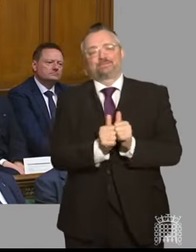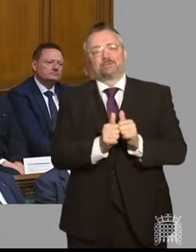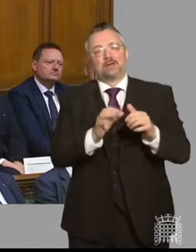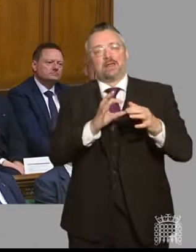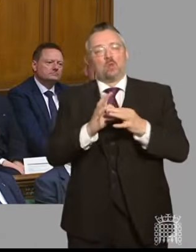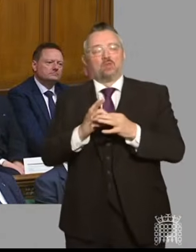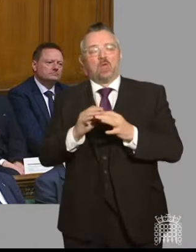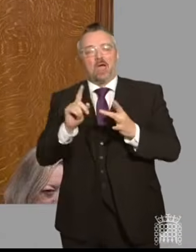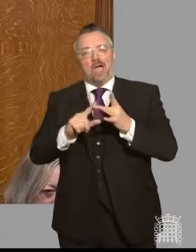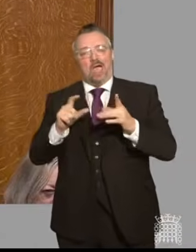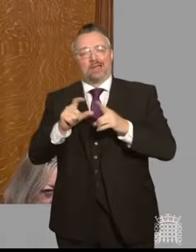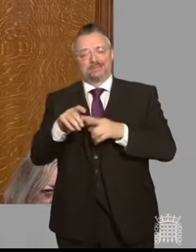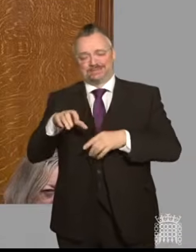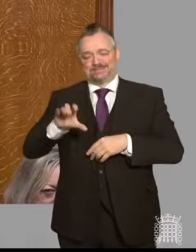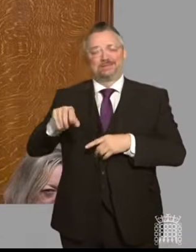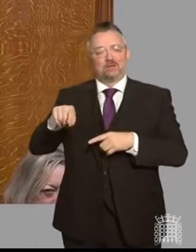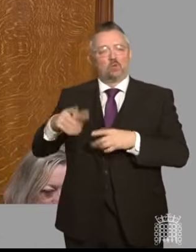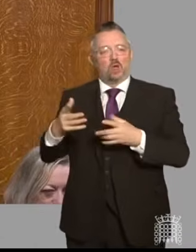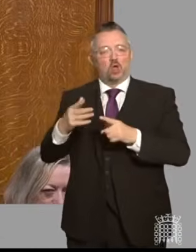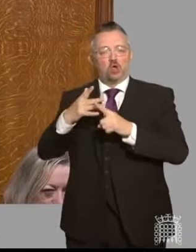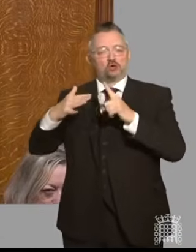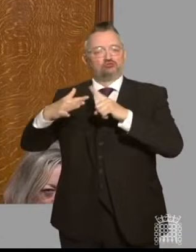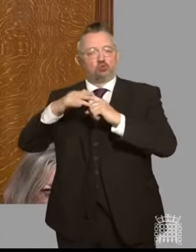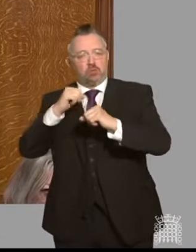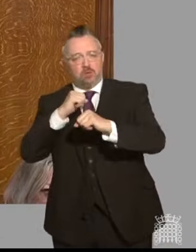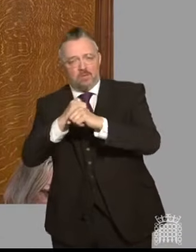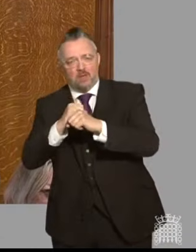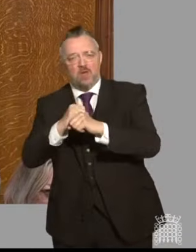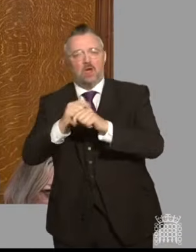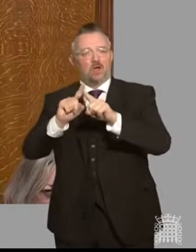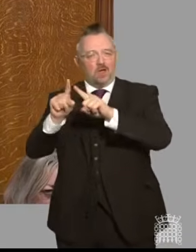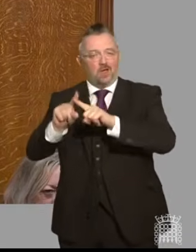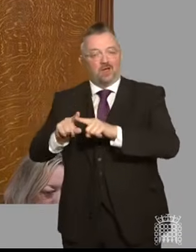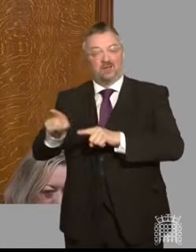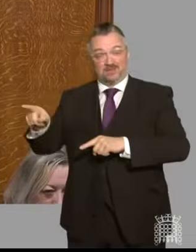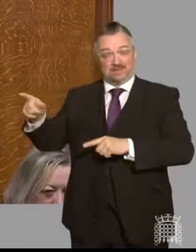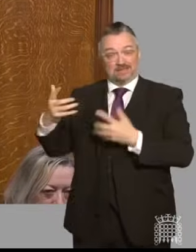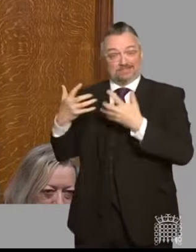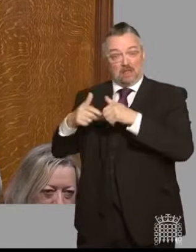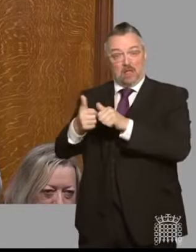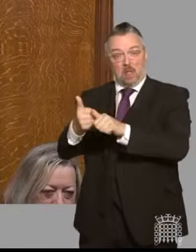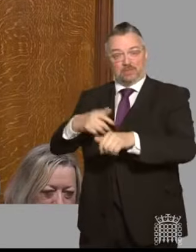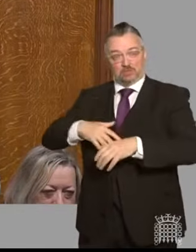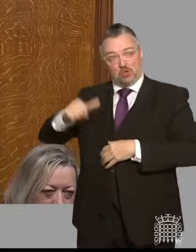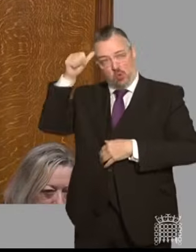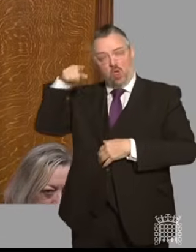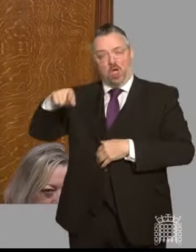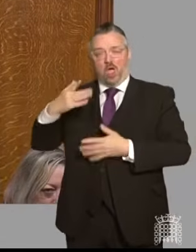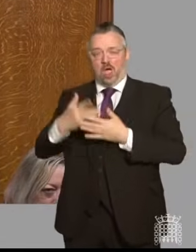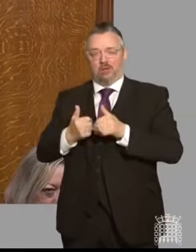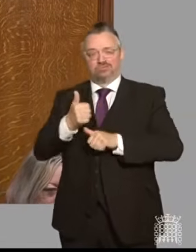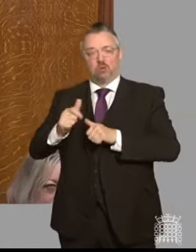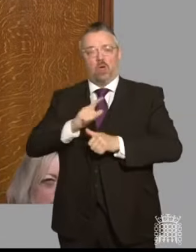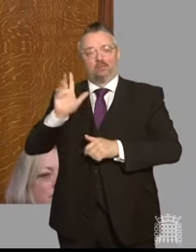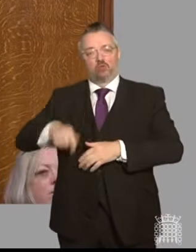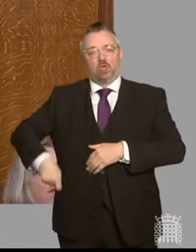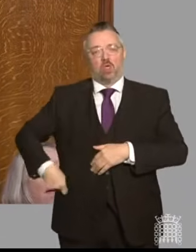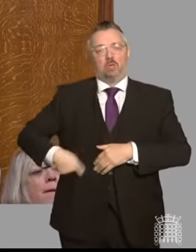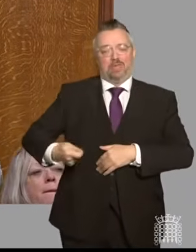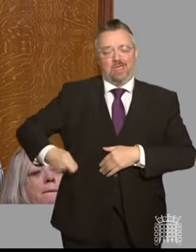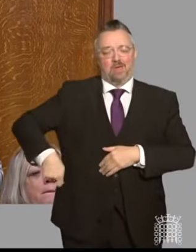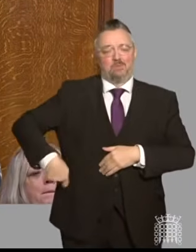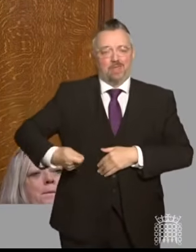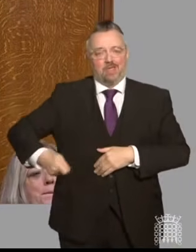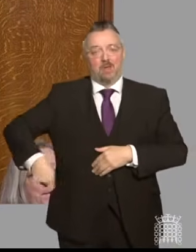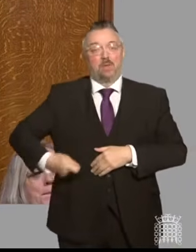and popularity of this because they offer it now, but for a big fee every month, and it's not good enough. Bereaved parents are campaigning for more measures to